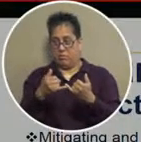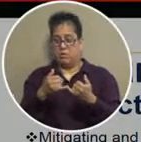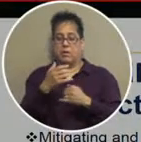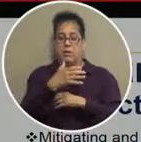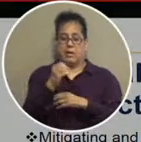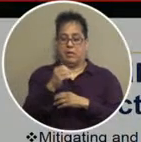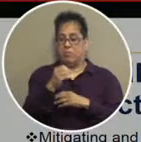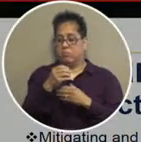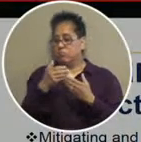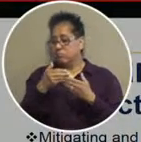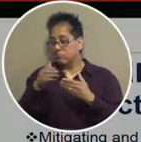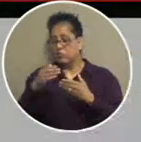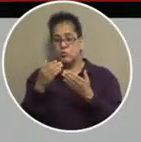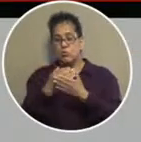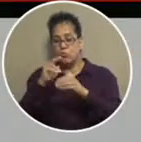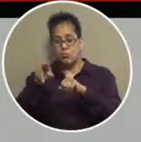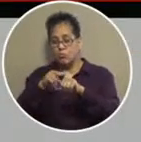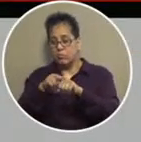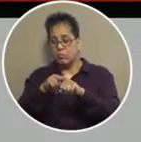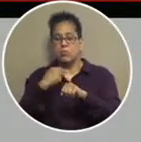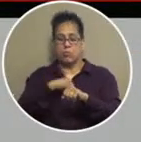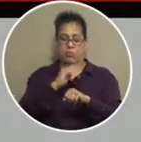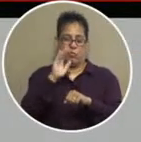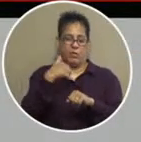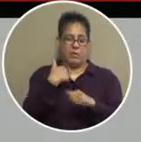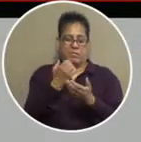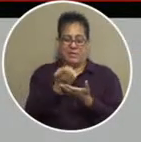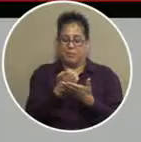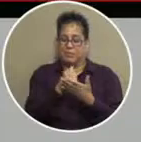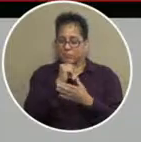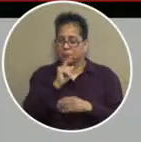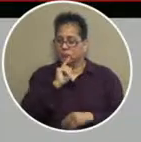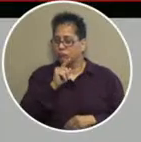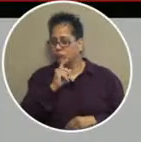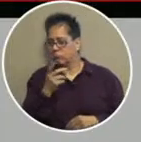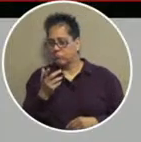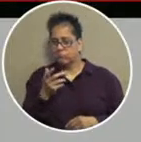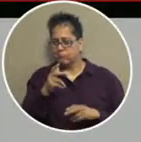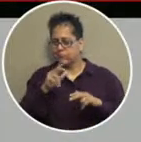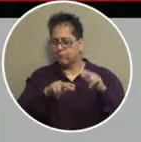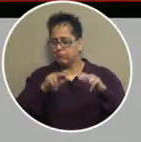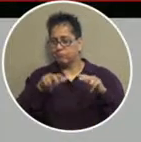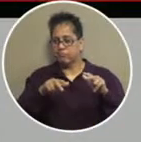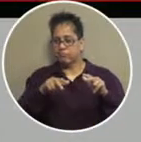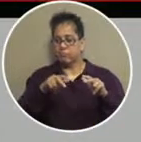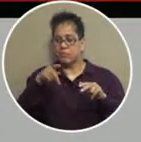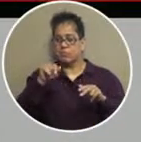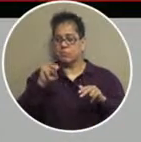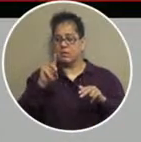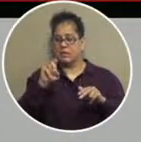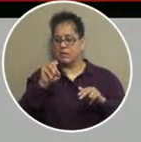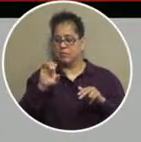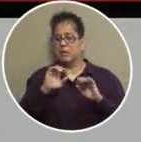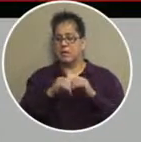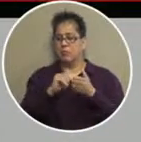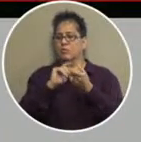into the new normal as we face economic uncertainty and a new awareness of how pandemics change our lives.